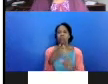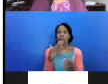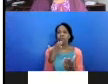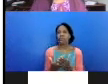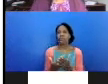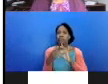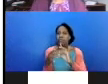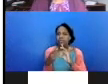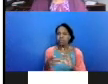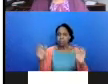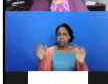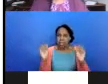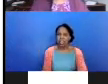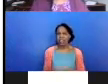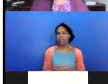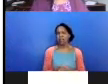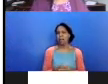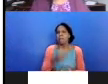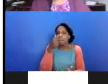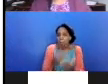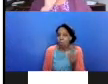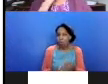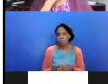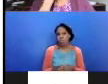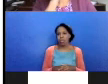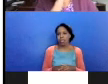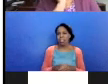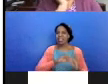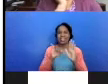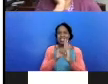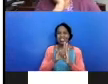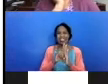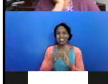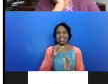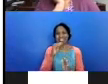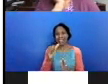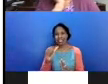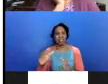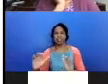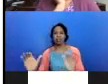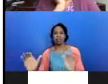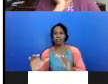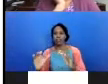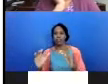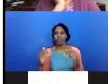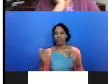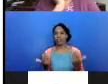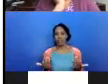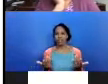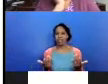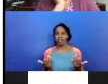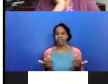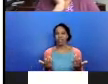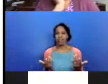with the idea that it was the behavior that defined what the men's values were. I find that often that's, I